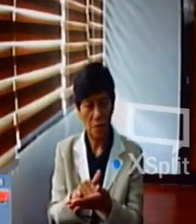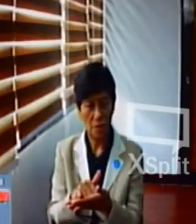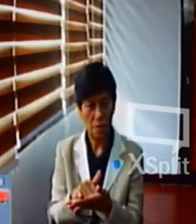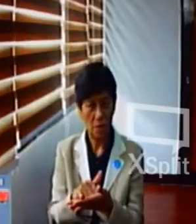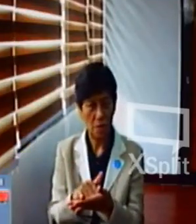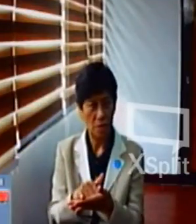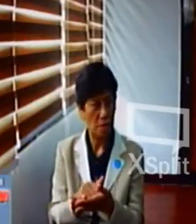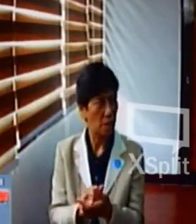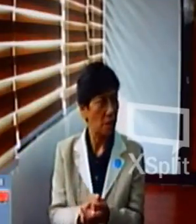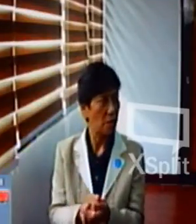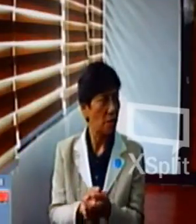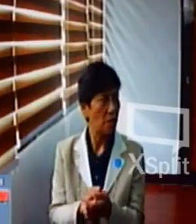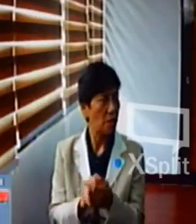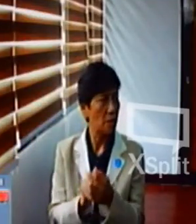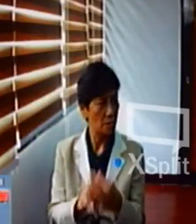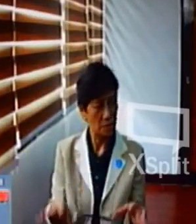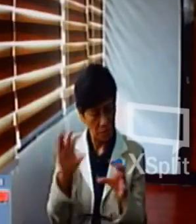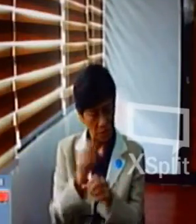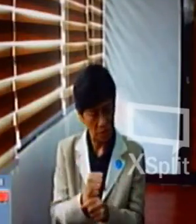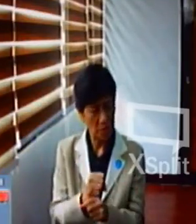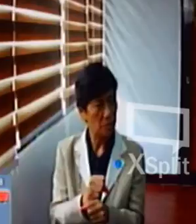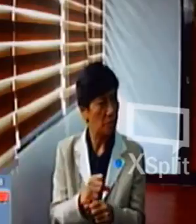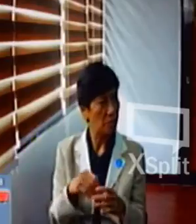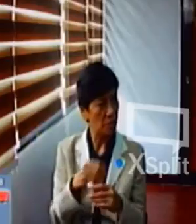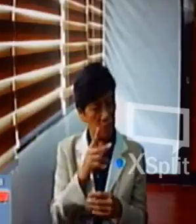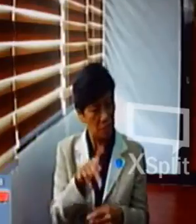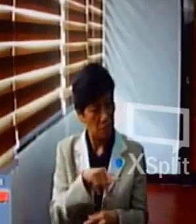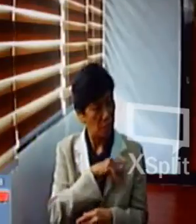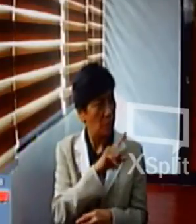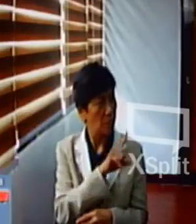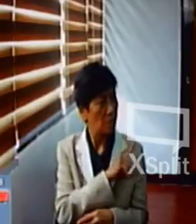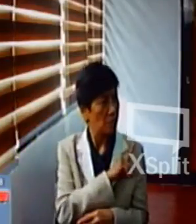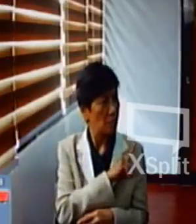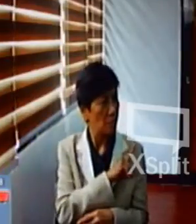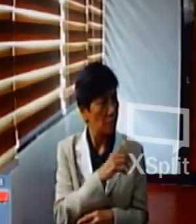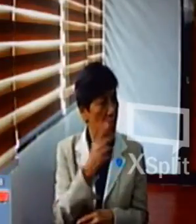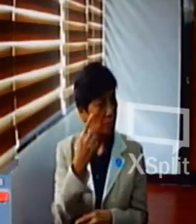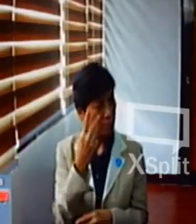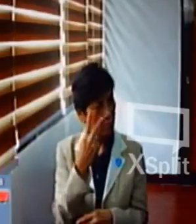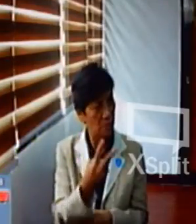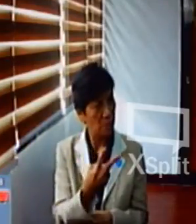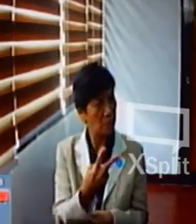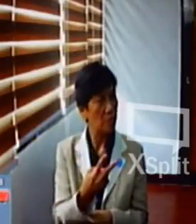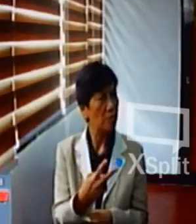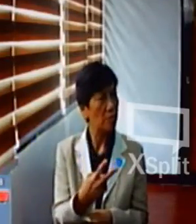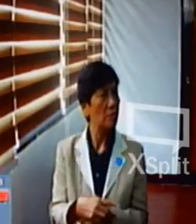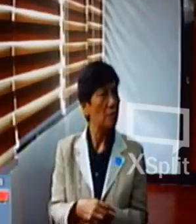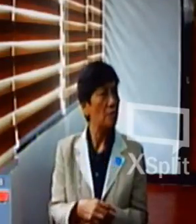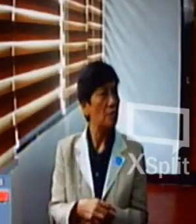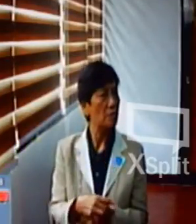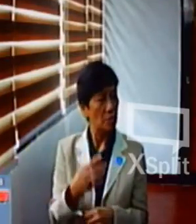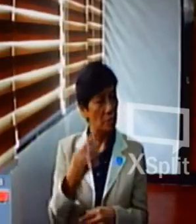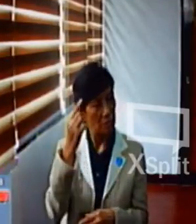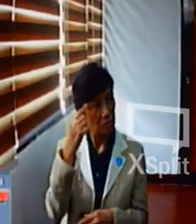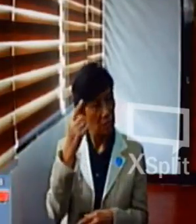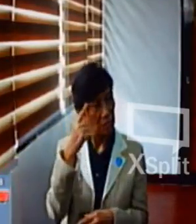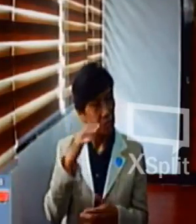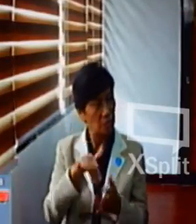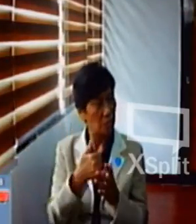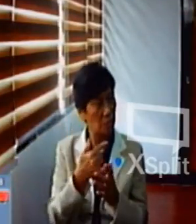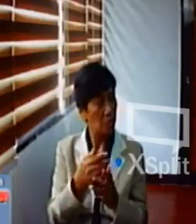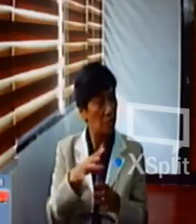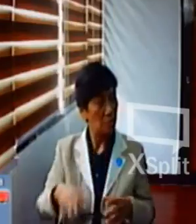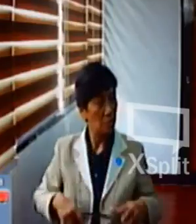And to wrap it up, so in your personal opinion, do you think those who contributed to climate change